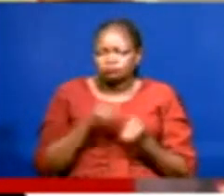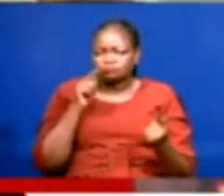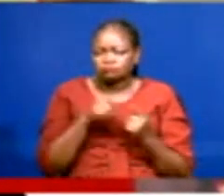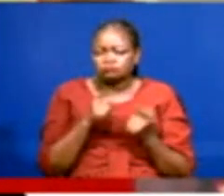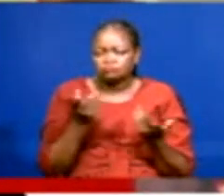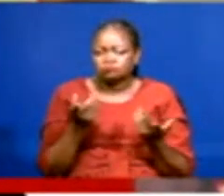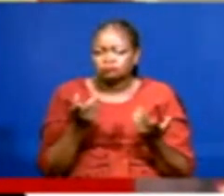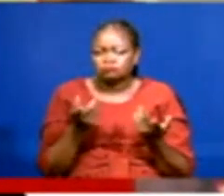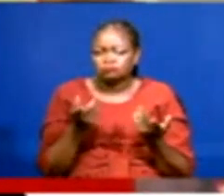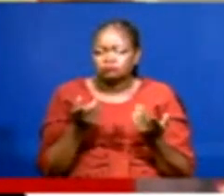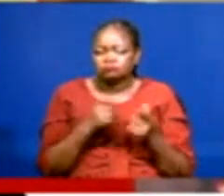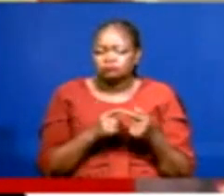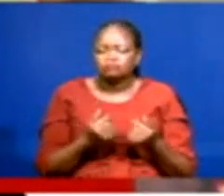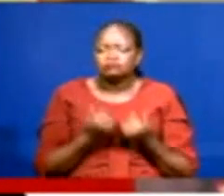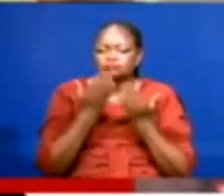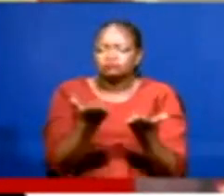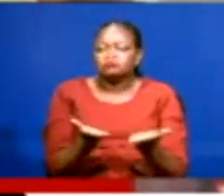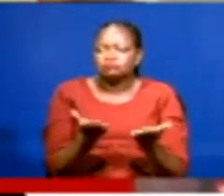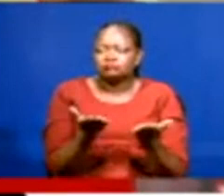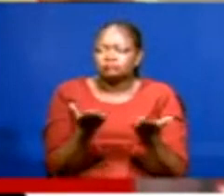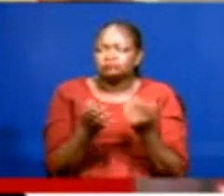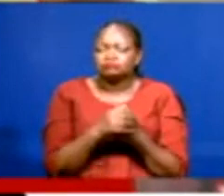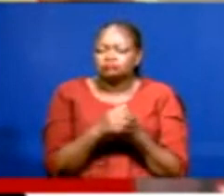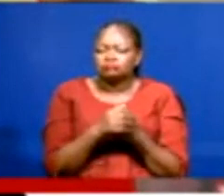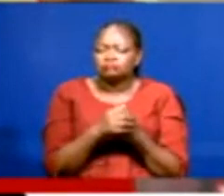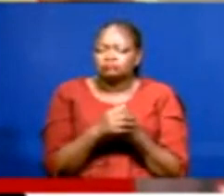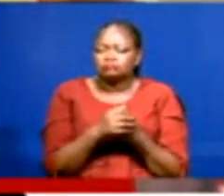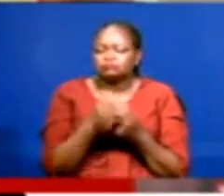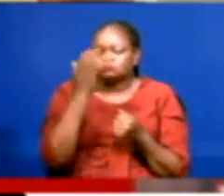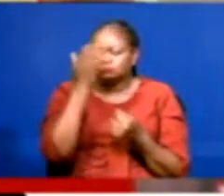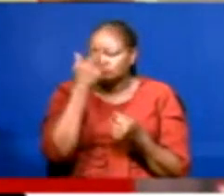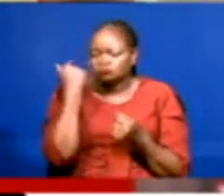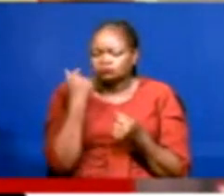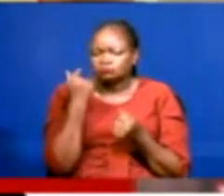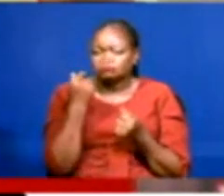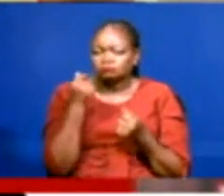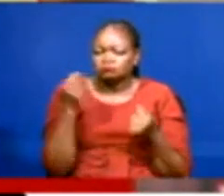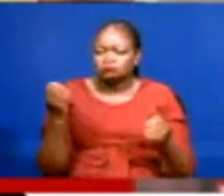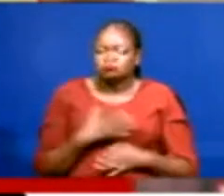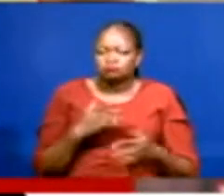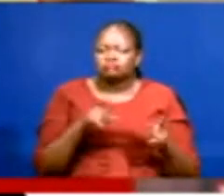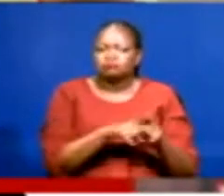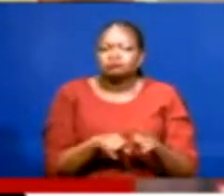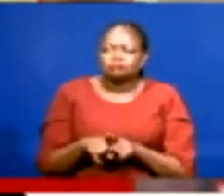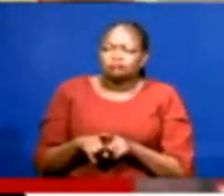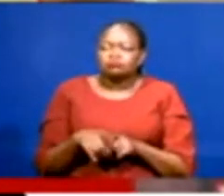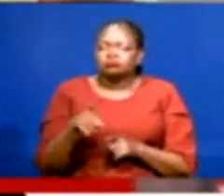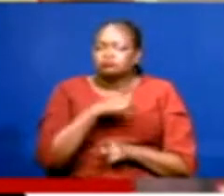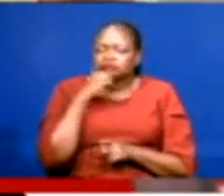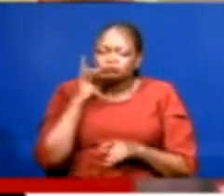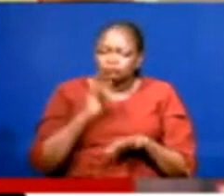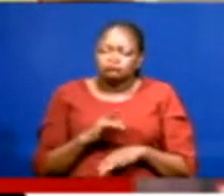mainly driven supply side constraint occasioned by the external shocks as well as drought